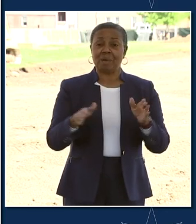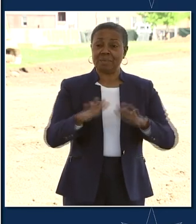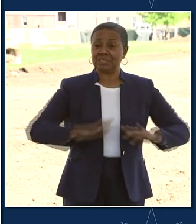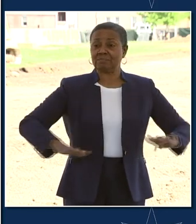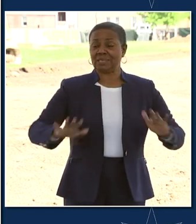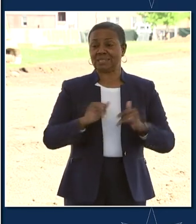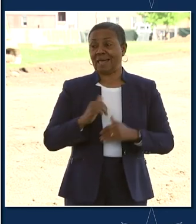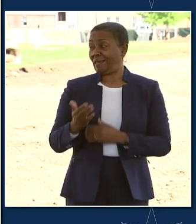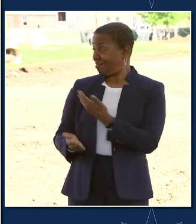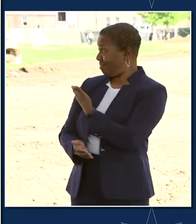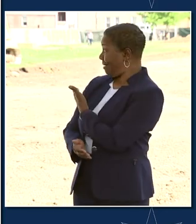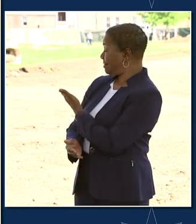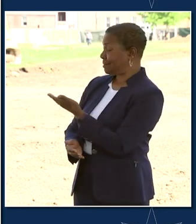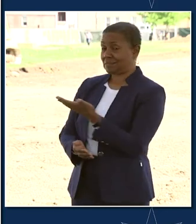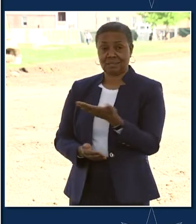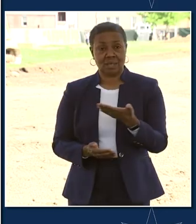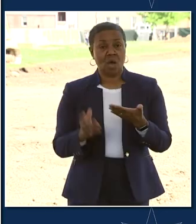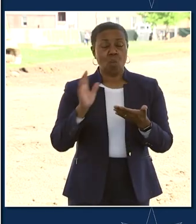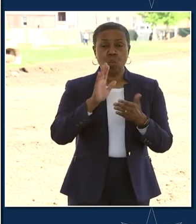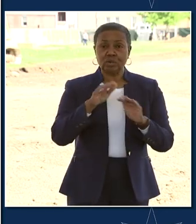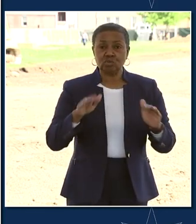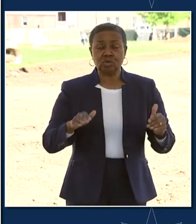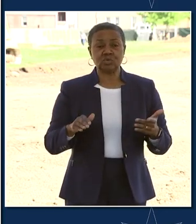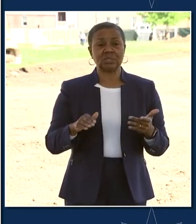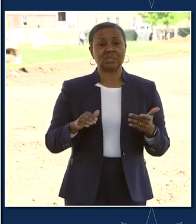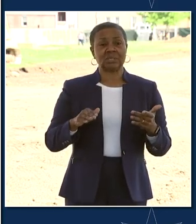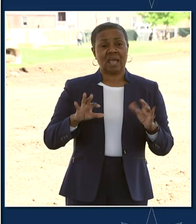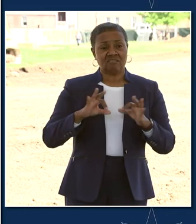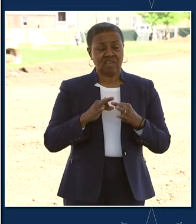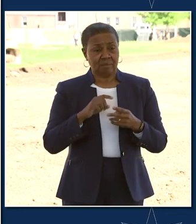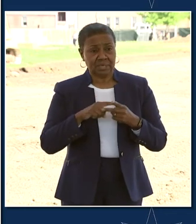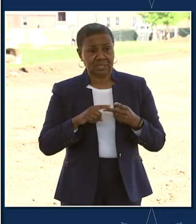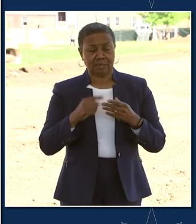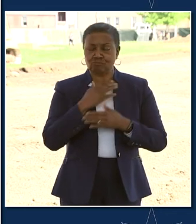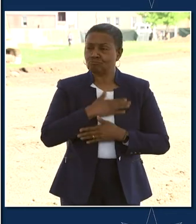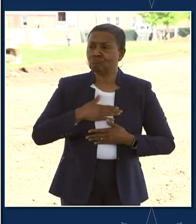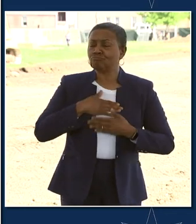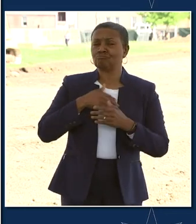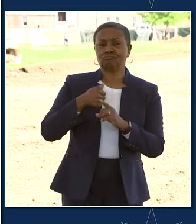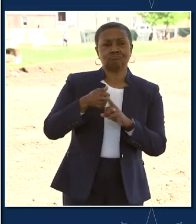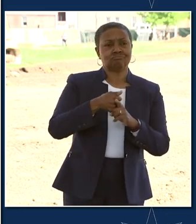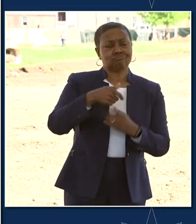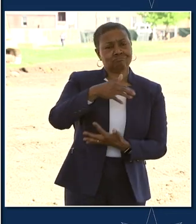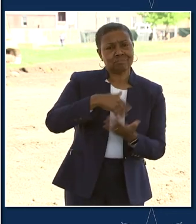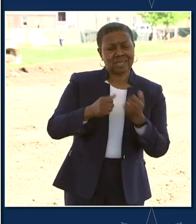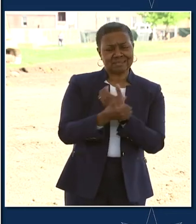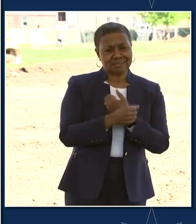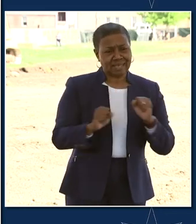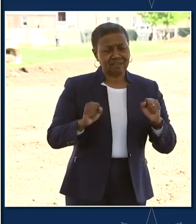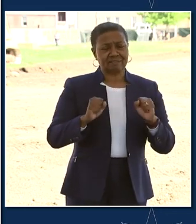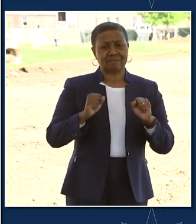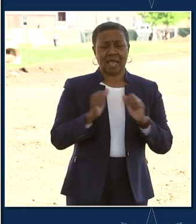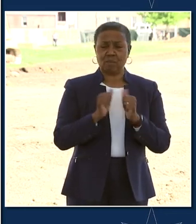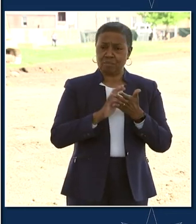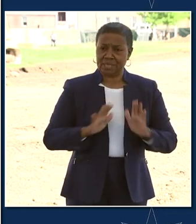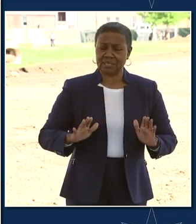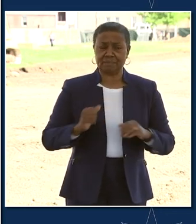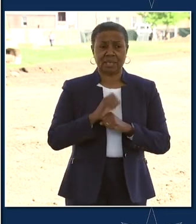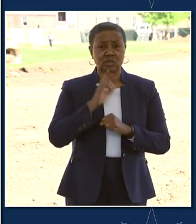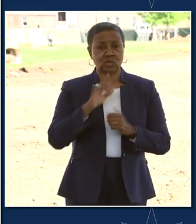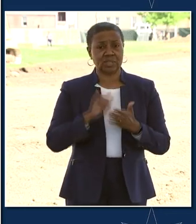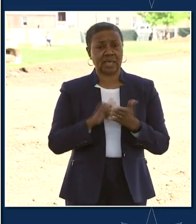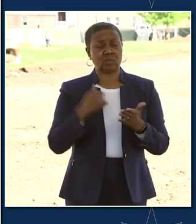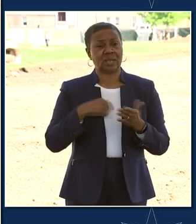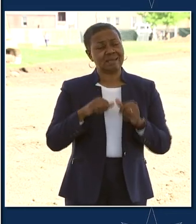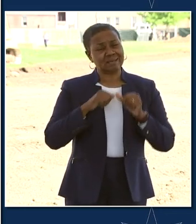spaces like this one where children and families can enjoy themselves in safety and peace, and making sure